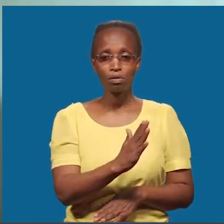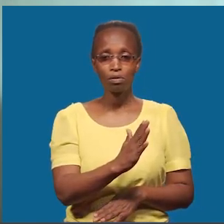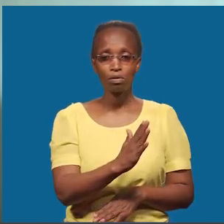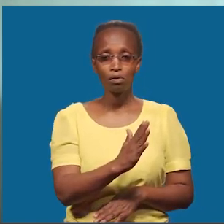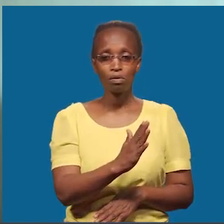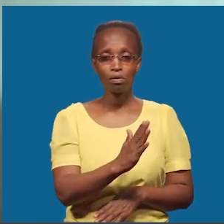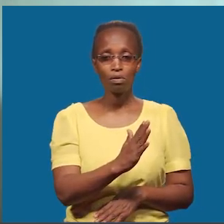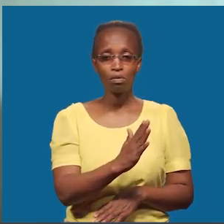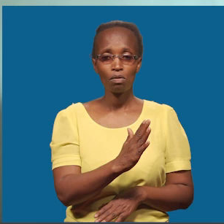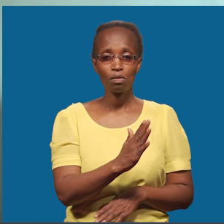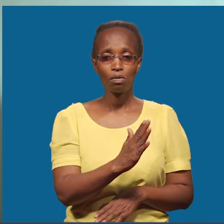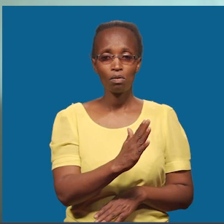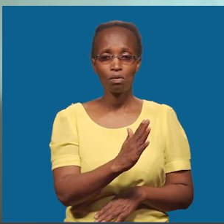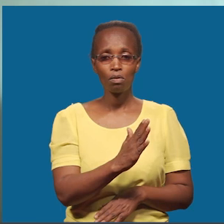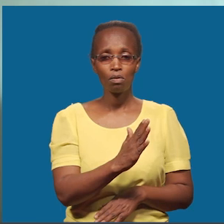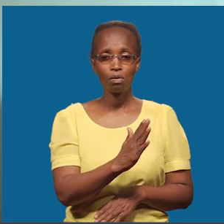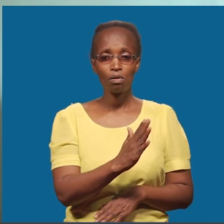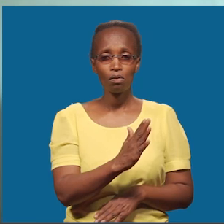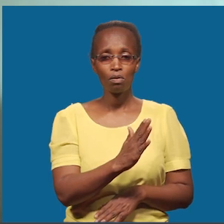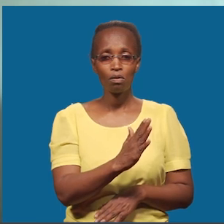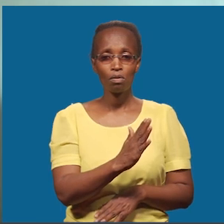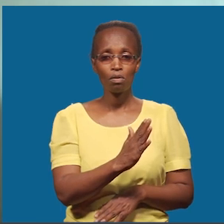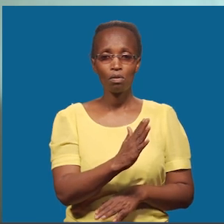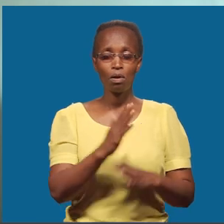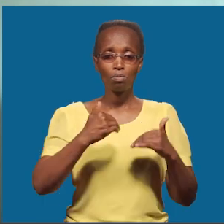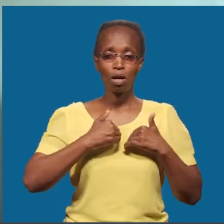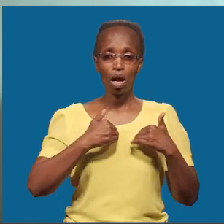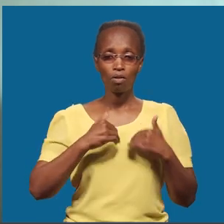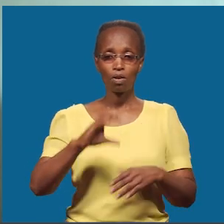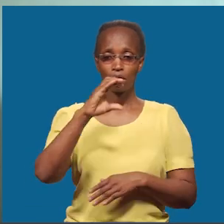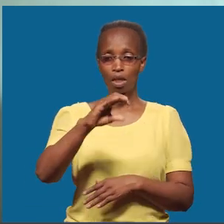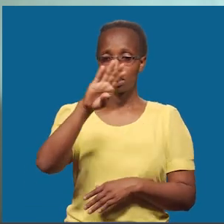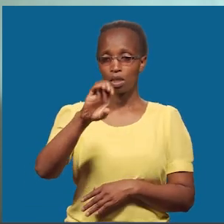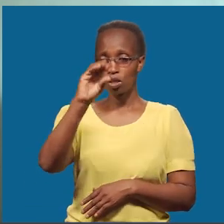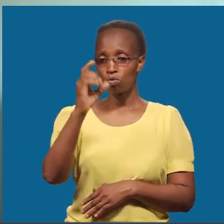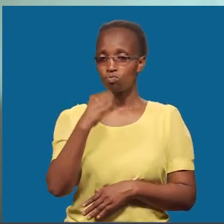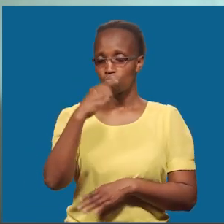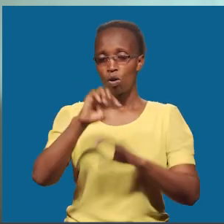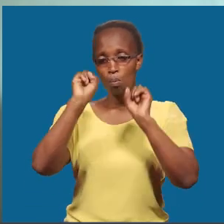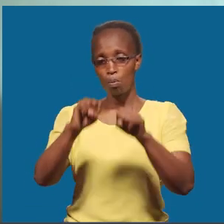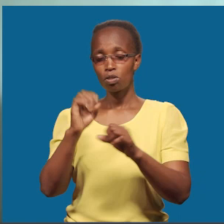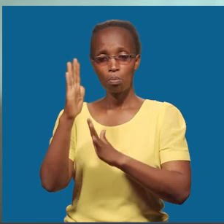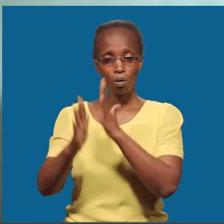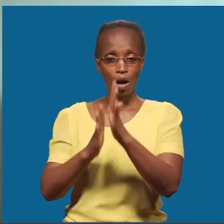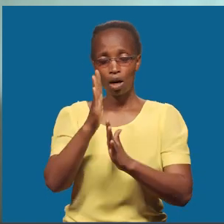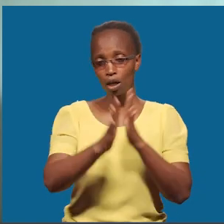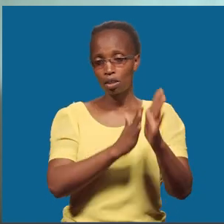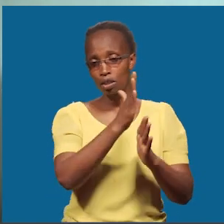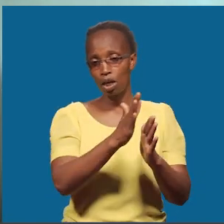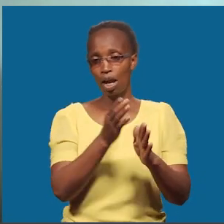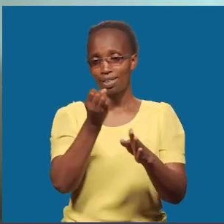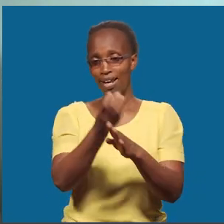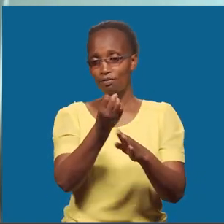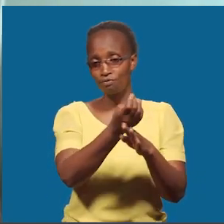social workers. And through our CEO, who is the director, he can arrange